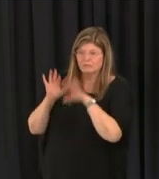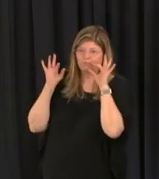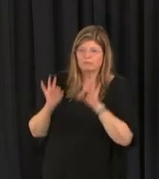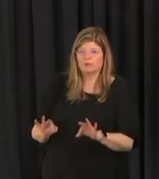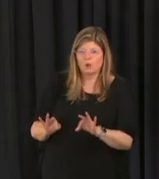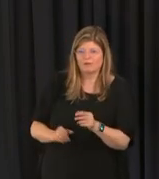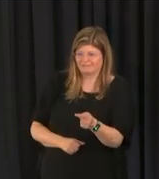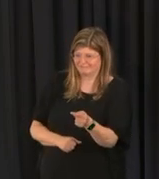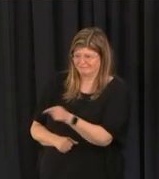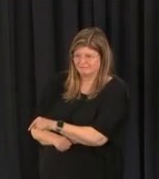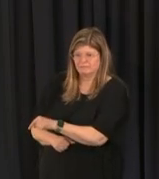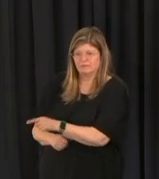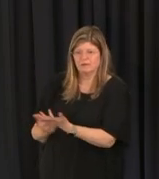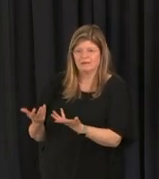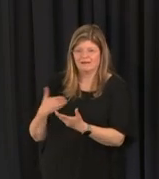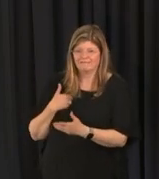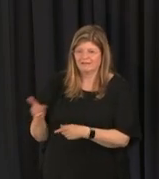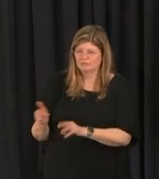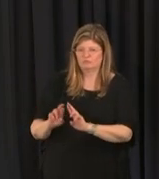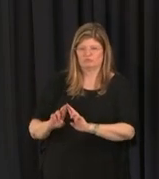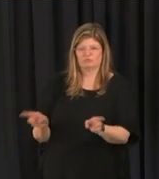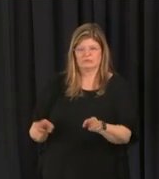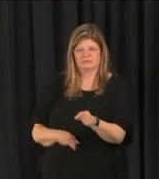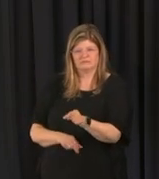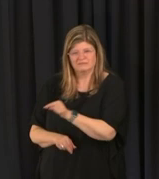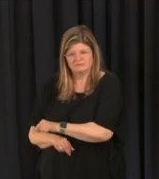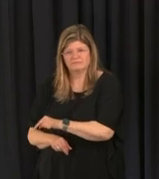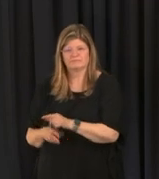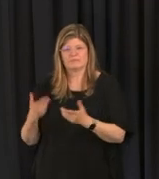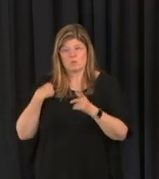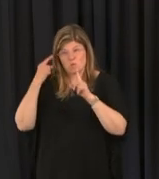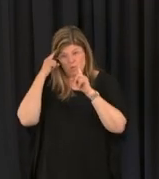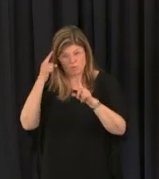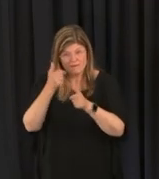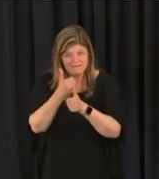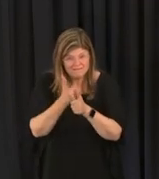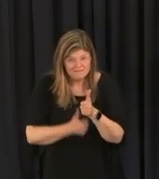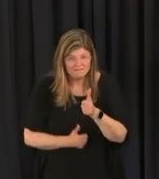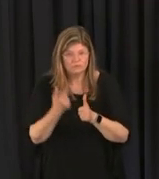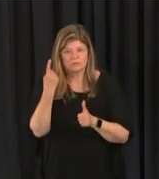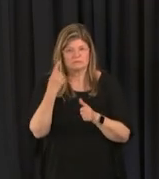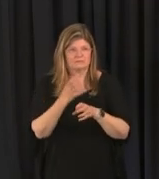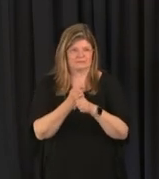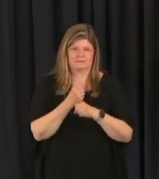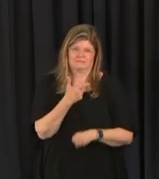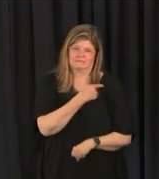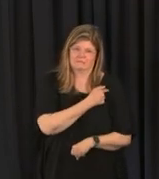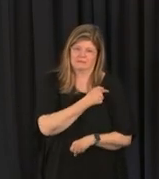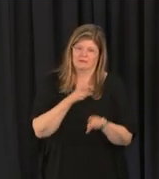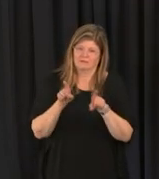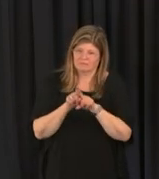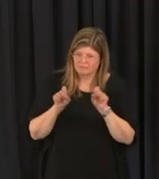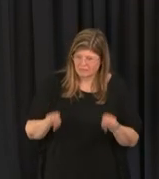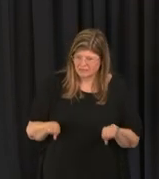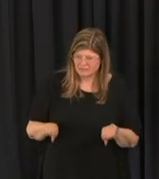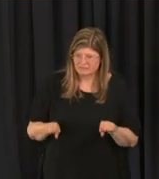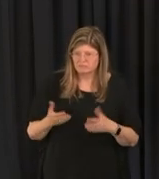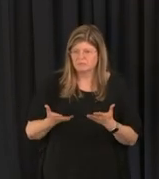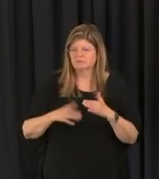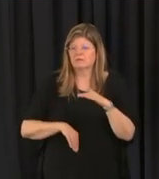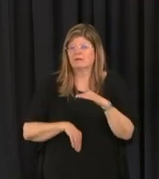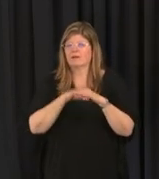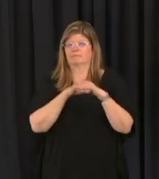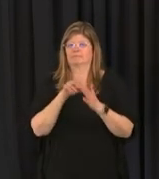transportation challenges and being able to get to a site. So our goal for each one of these is to vaccinate